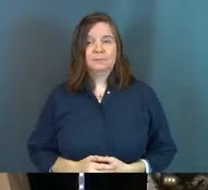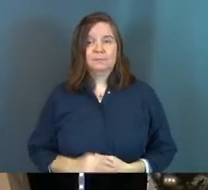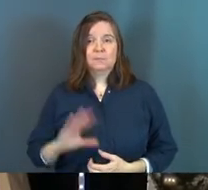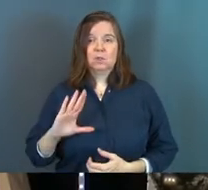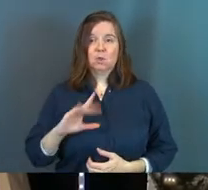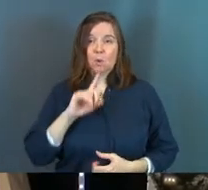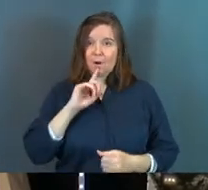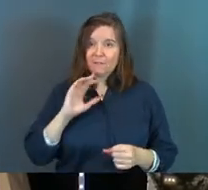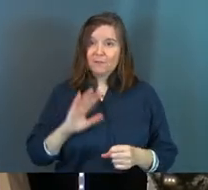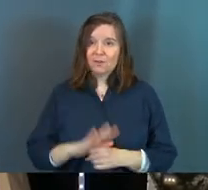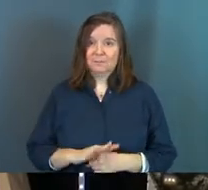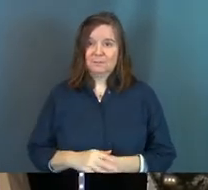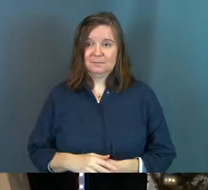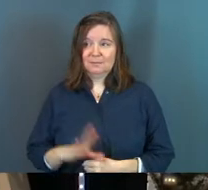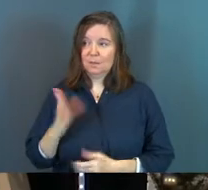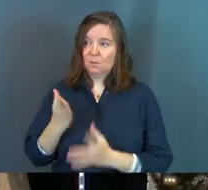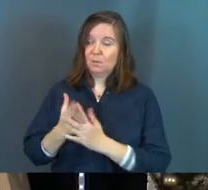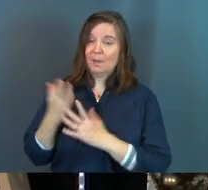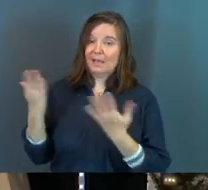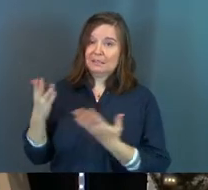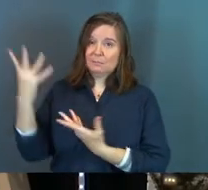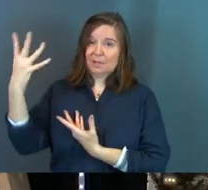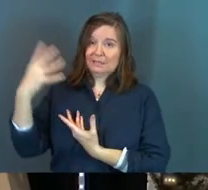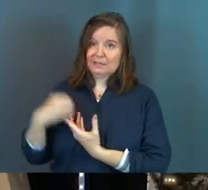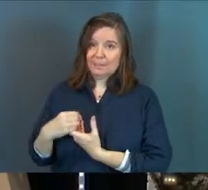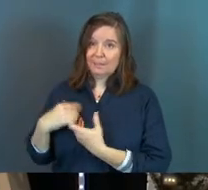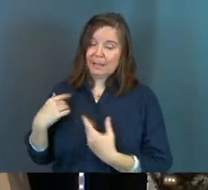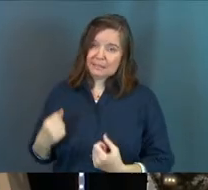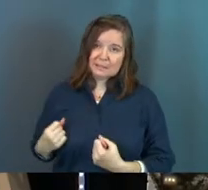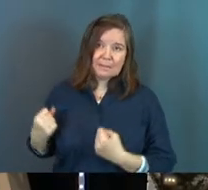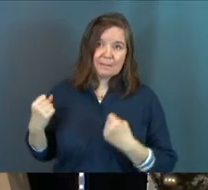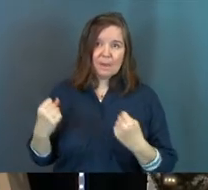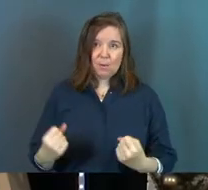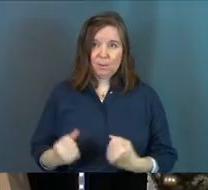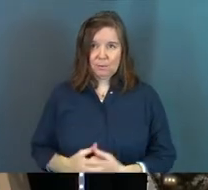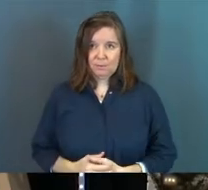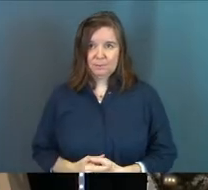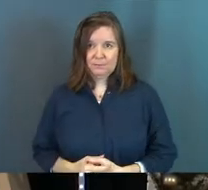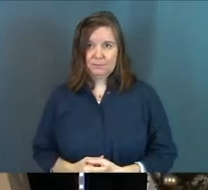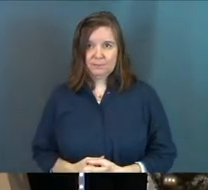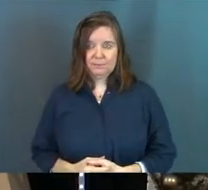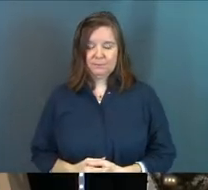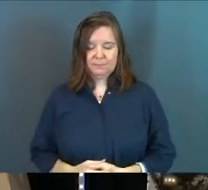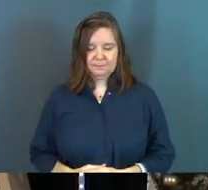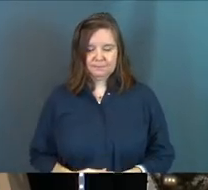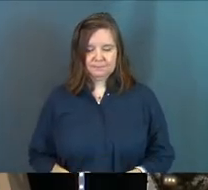You're affirmed by His presence, by His power.